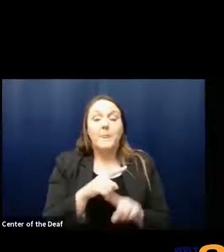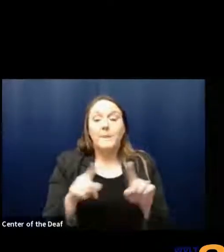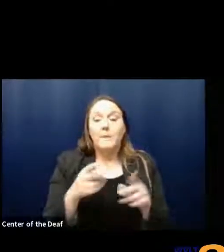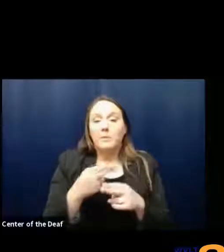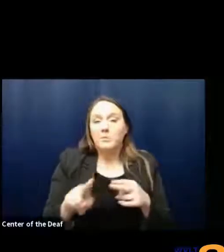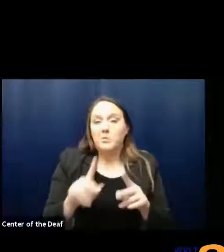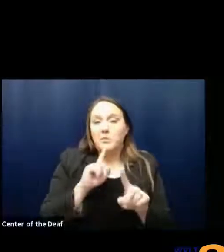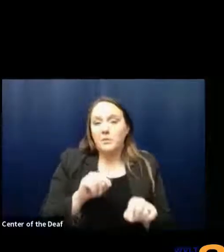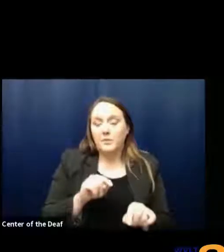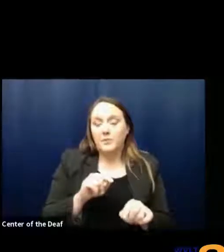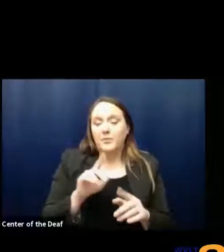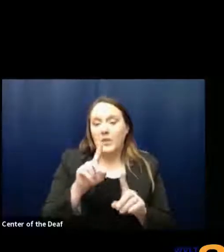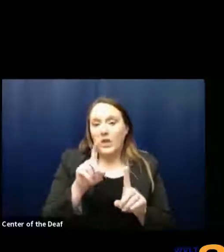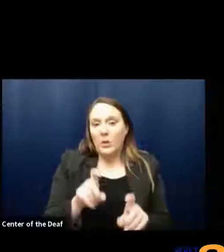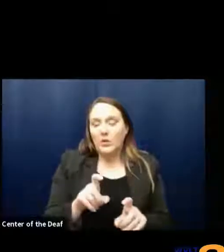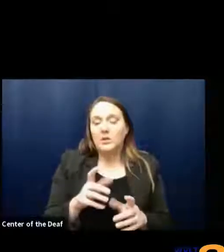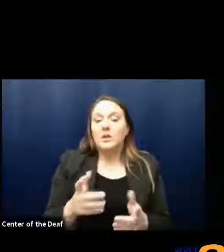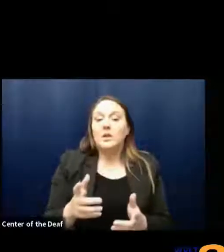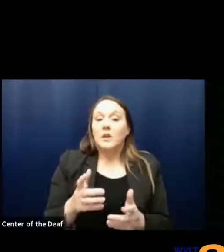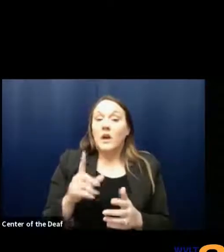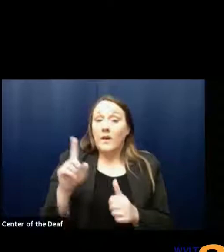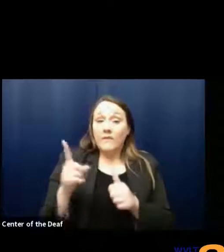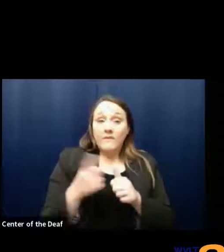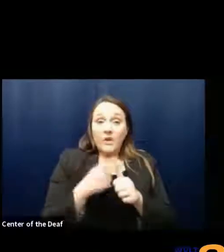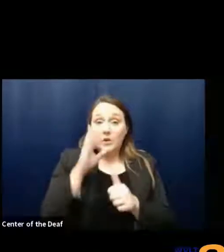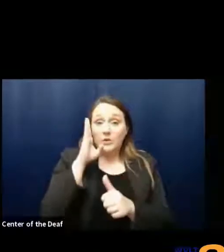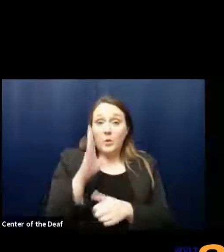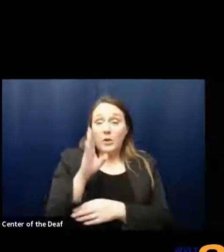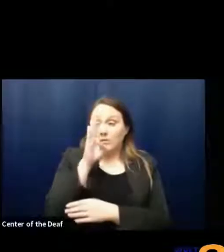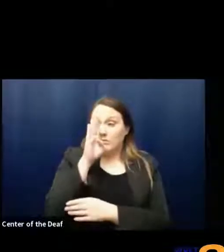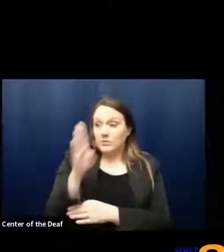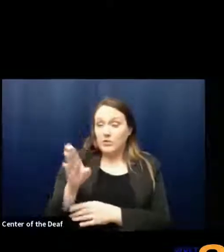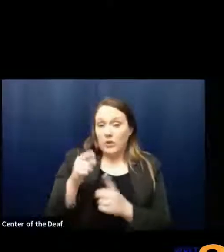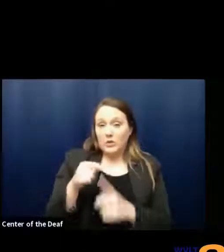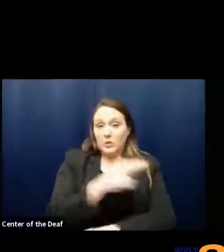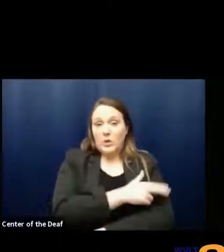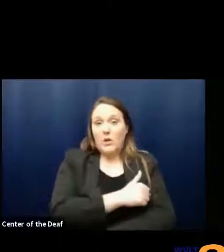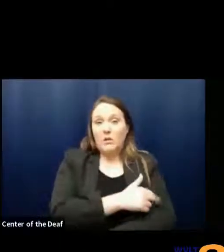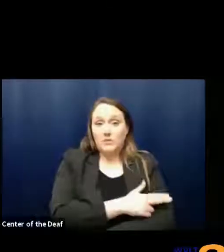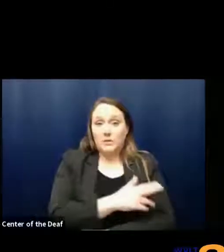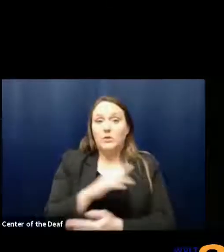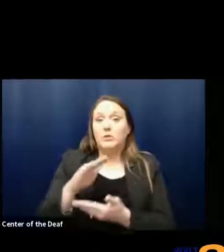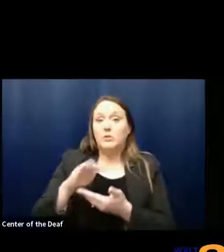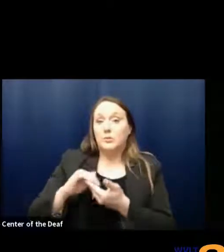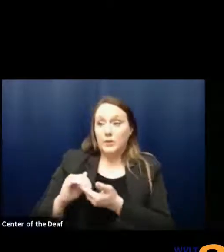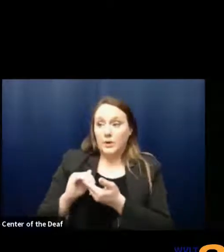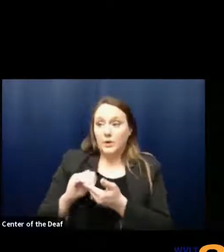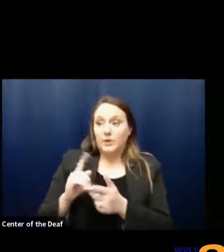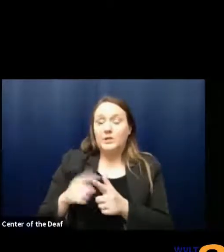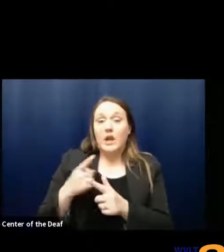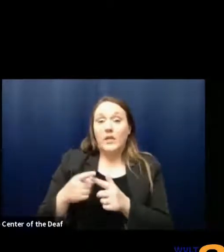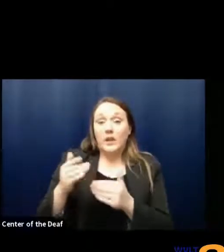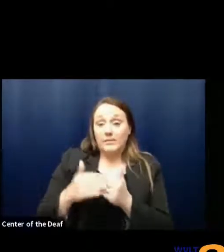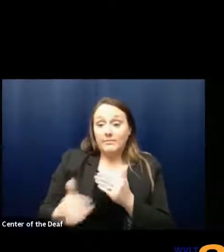question, the first round of vaccines will go directly to our hospital partners. And then from there, they'll go out to public health